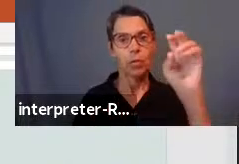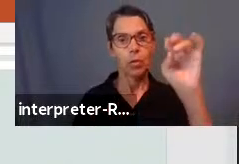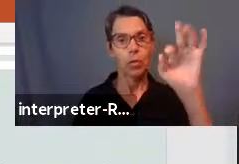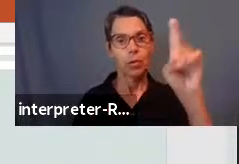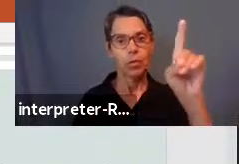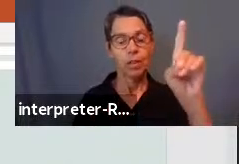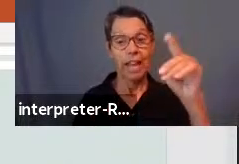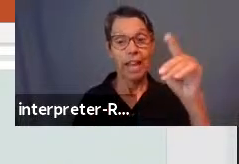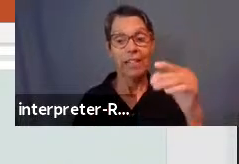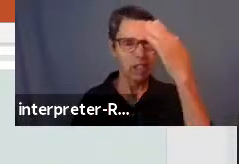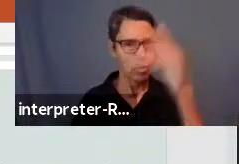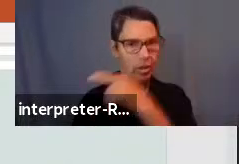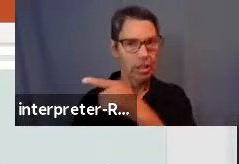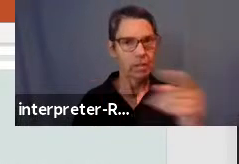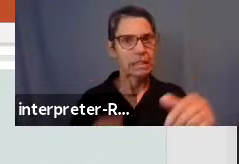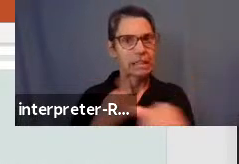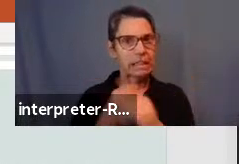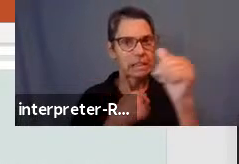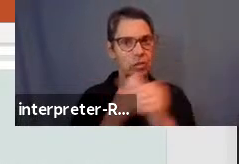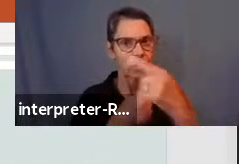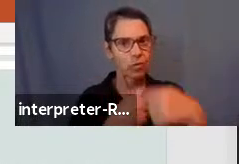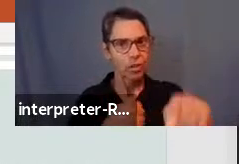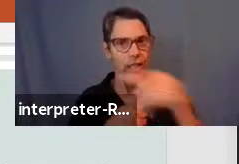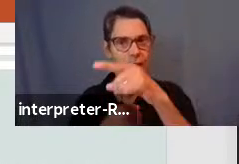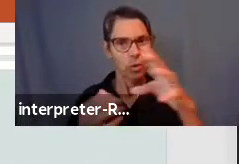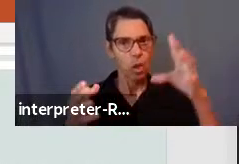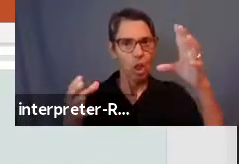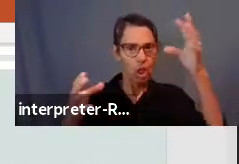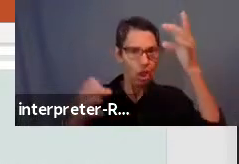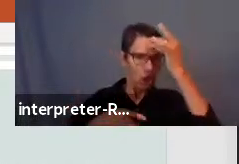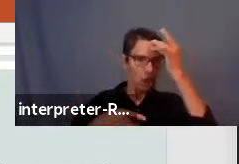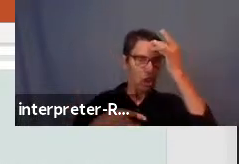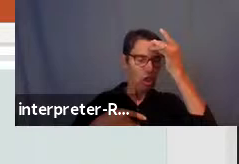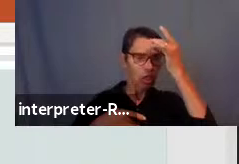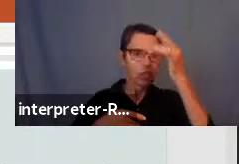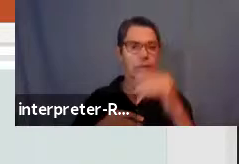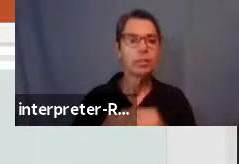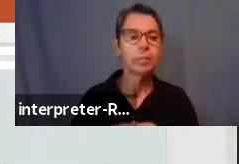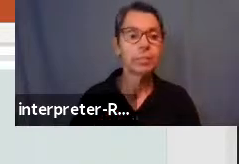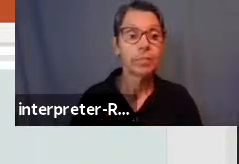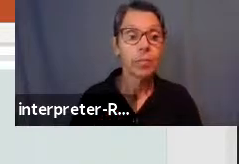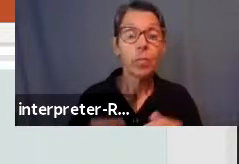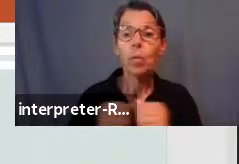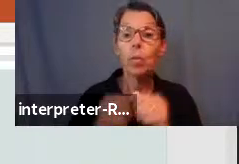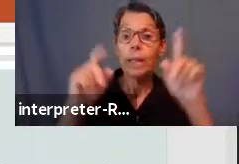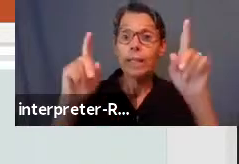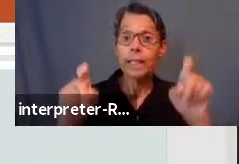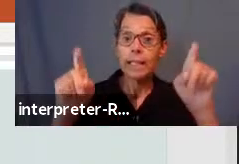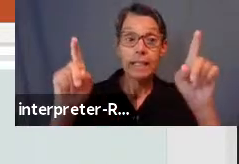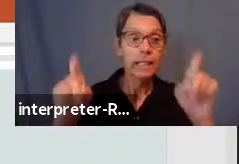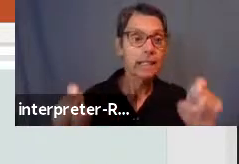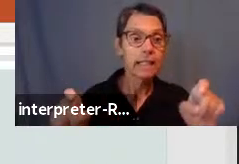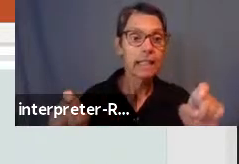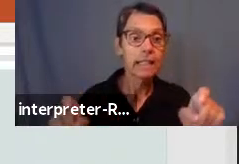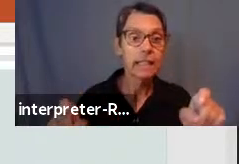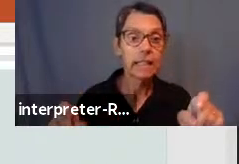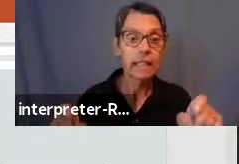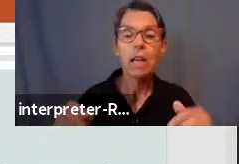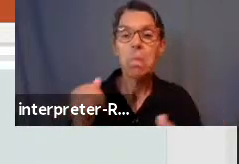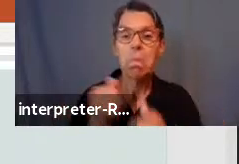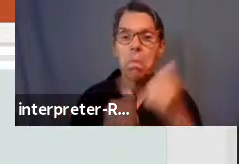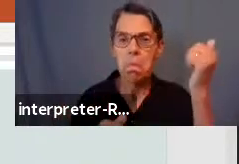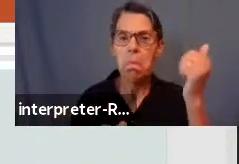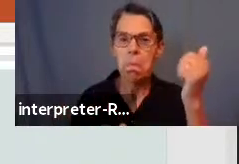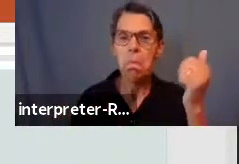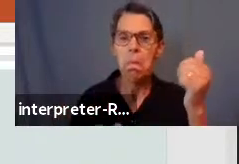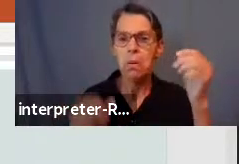risk at getting the disease. With testing, there weren't significant barriers to access. They did understand